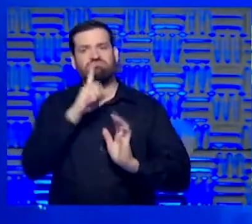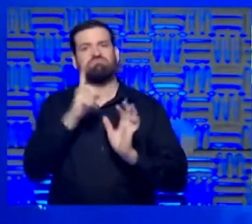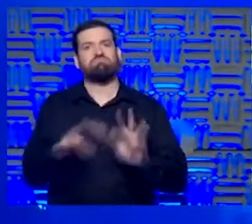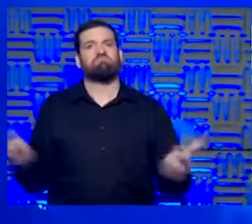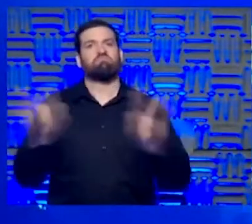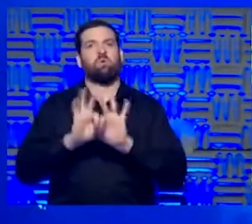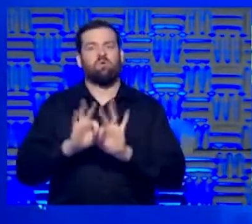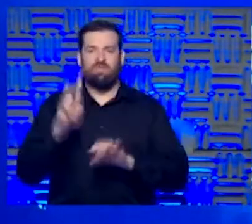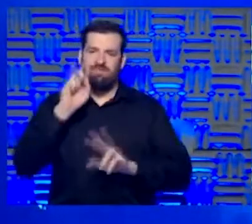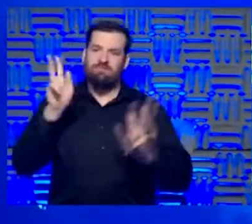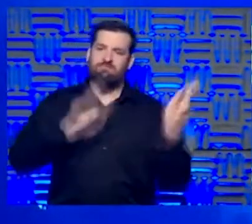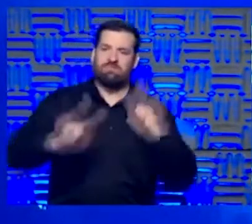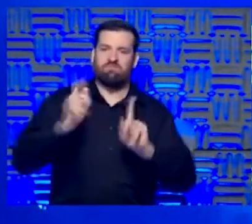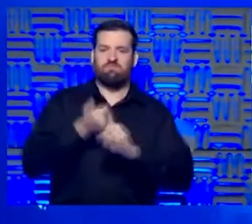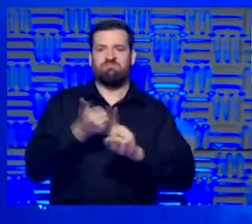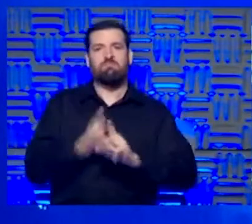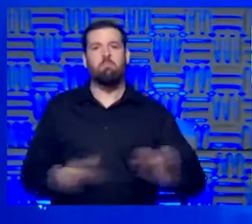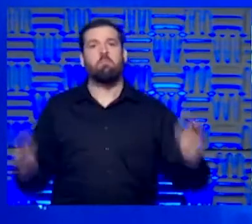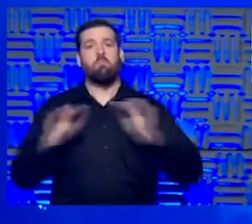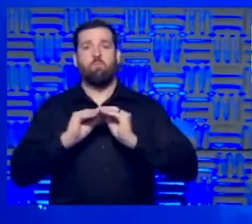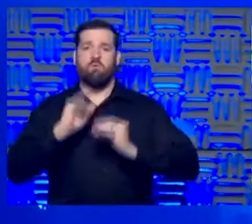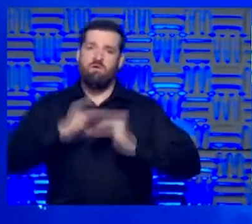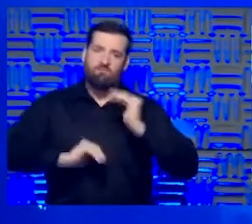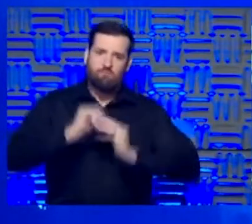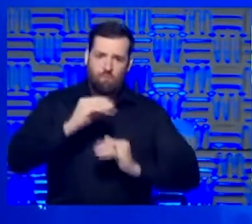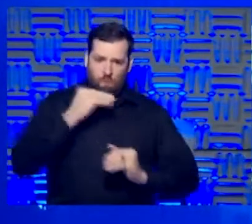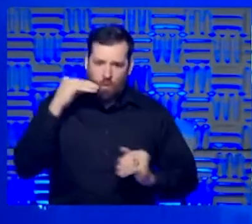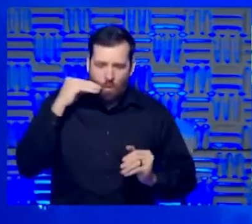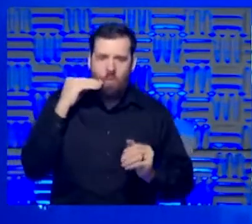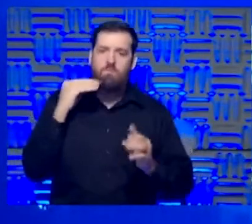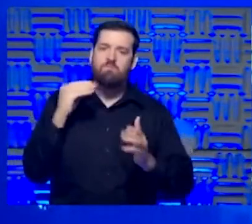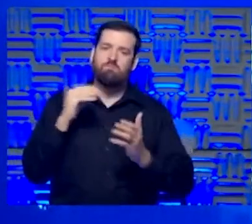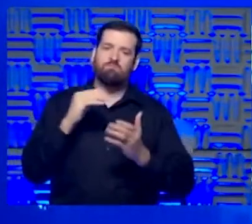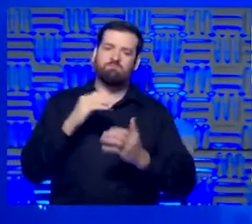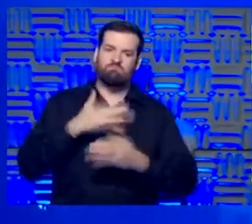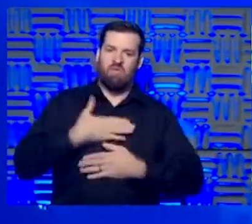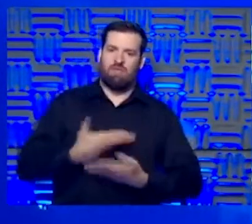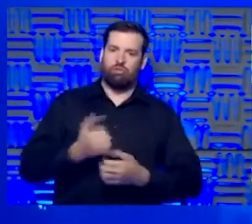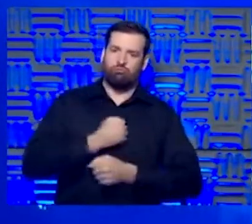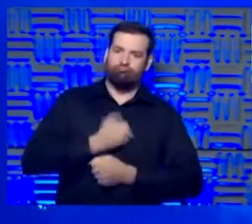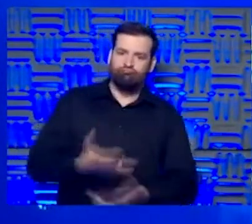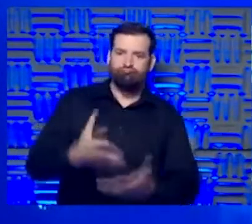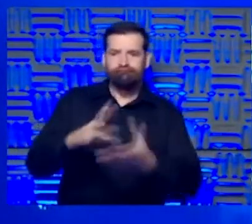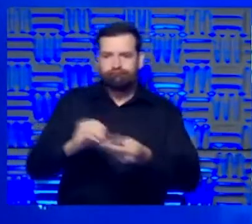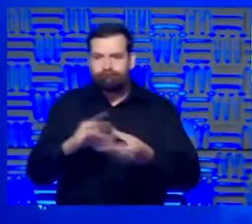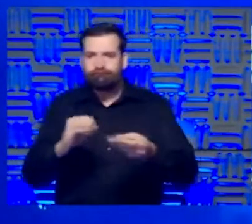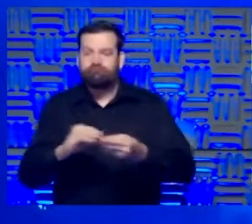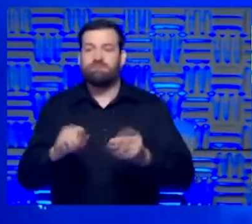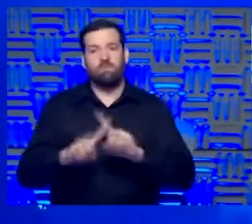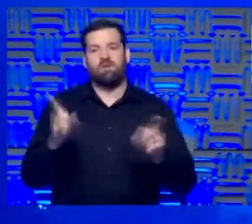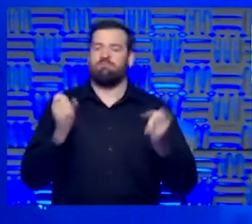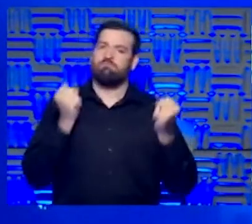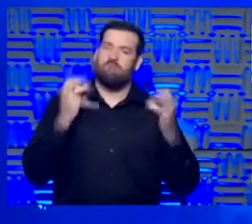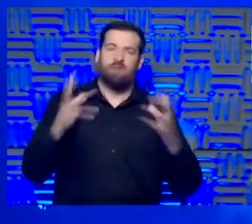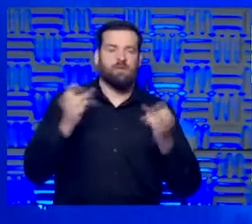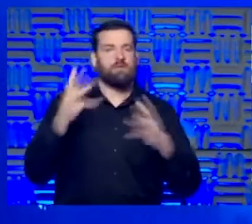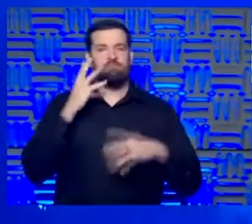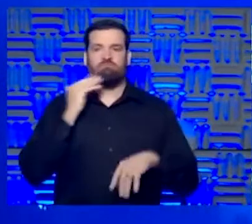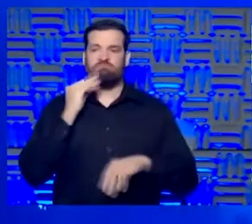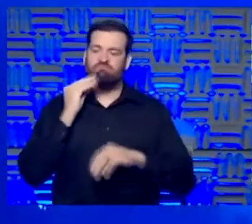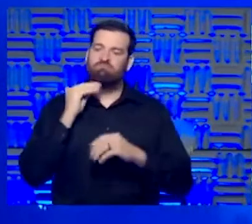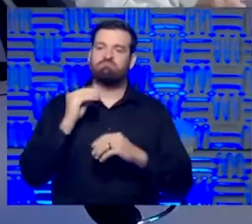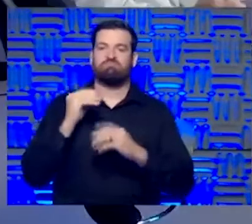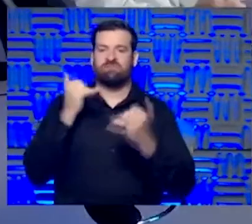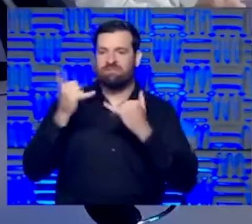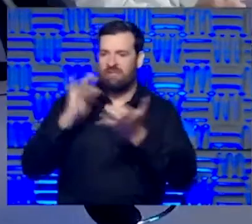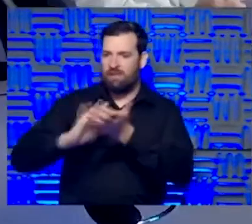important. I think folks are more comfortable in home and more willing to share about their stories. At least that's been my experience. But I've done a bunch of telemedicine clinics, and I kind of enjoy it.